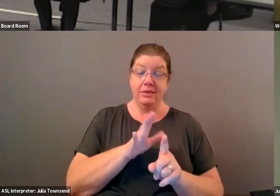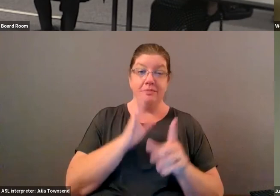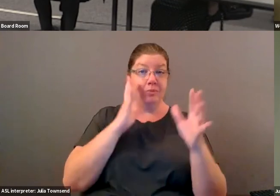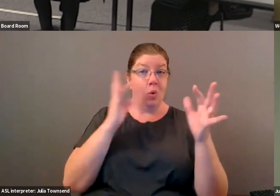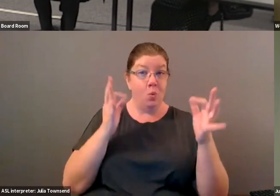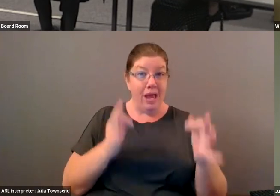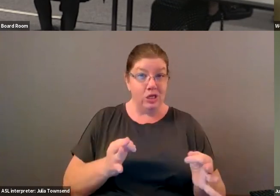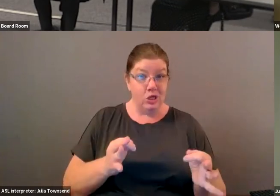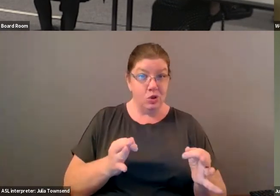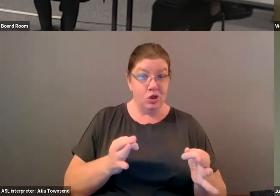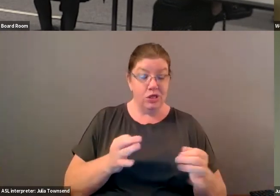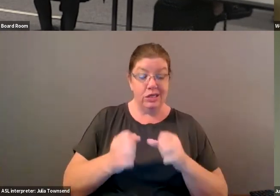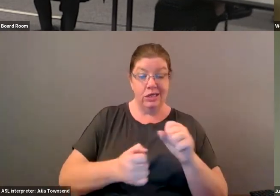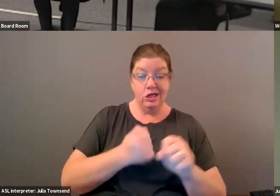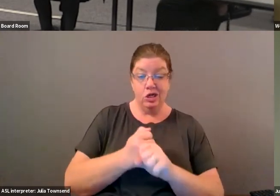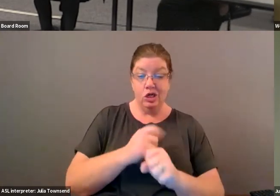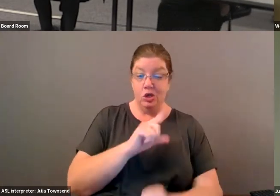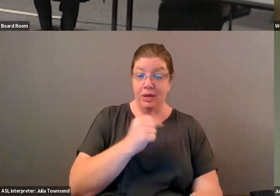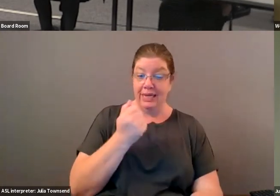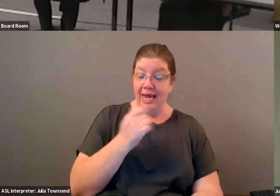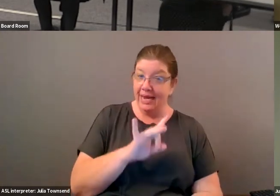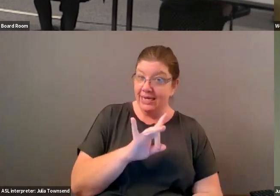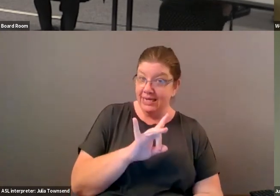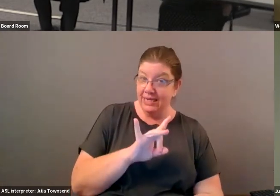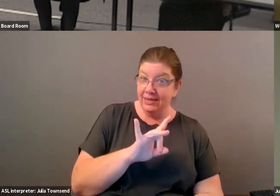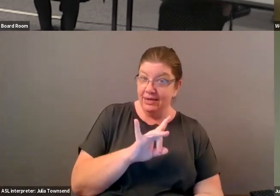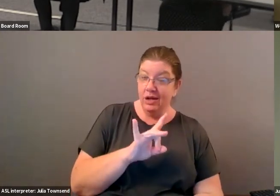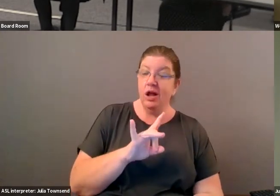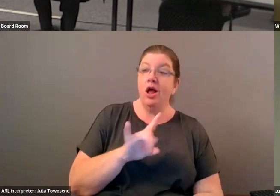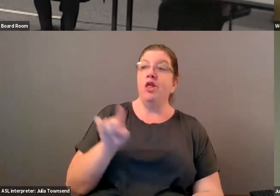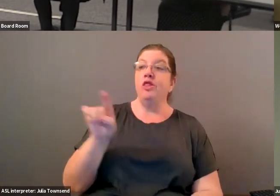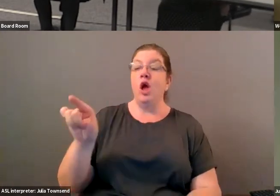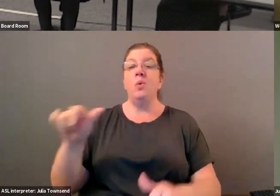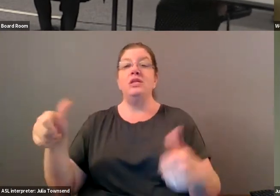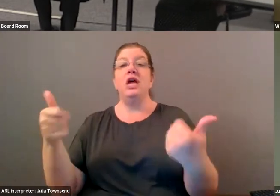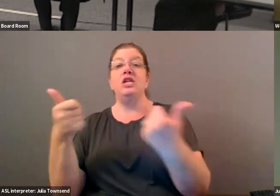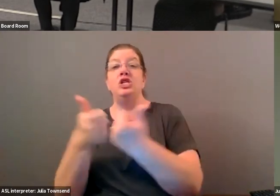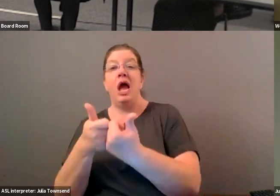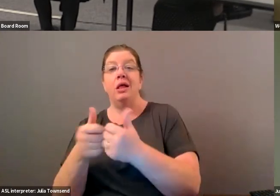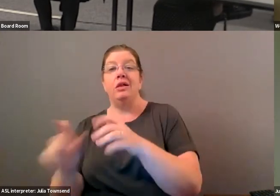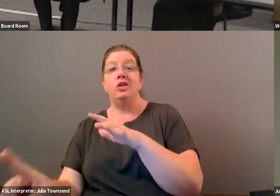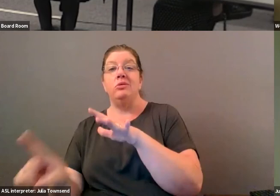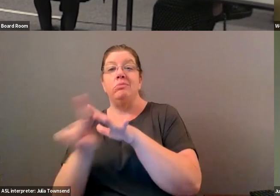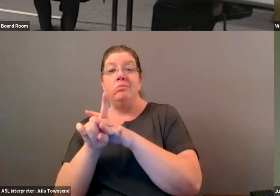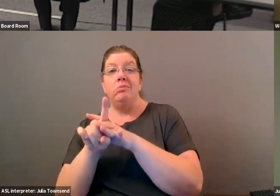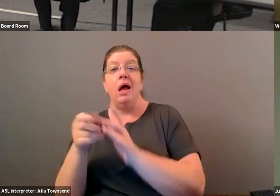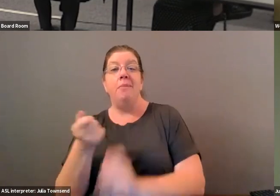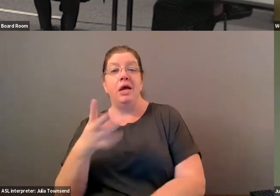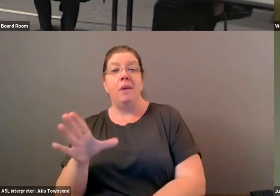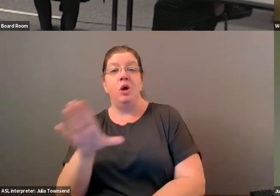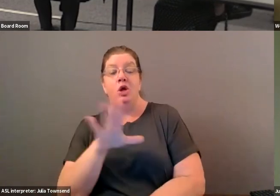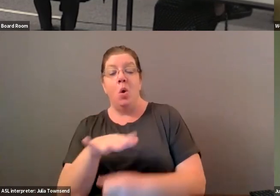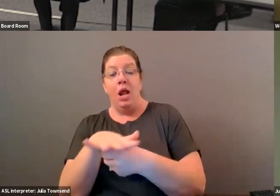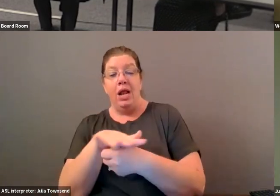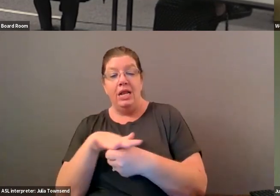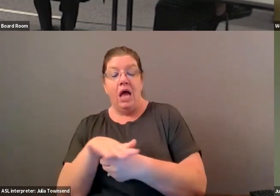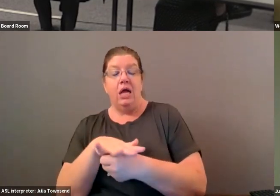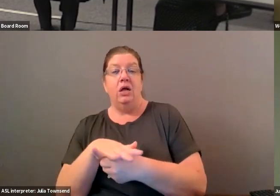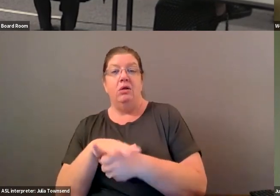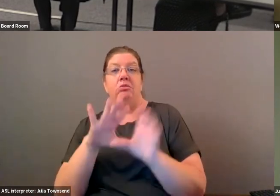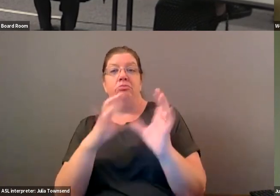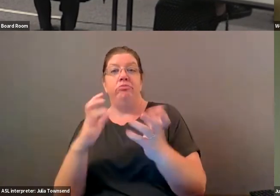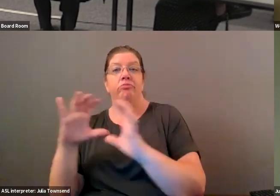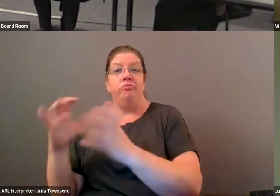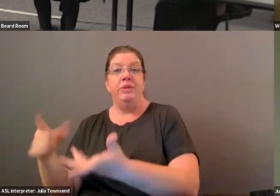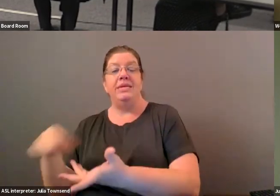in 2018, there was a challenge presented by a couple of your local constituents saying